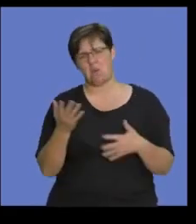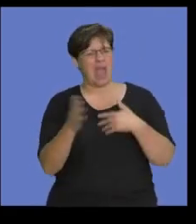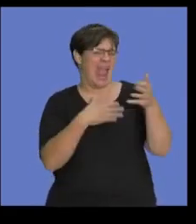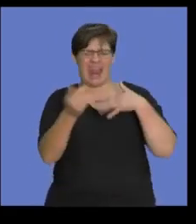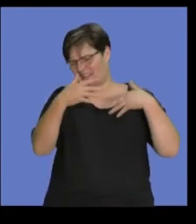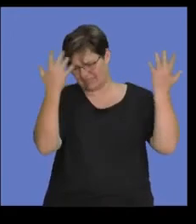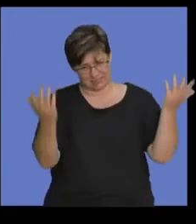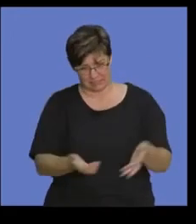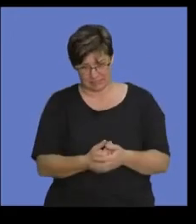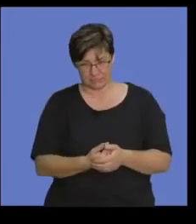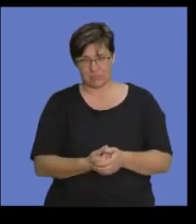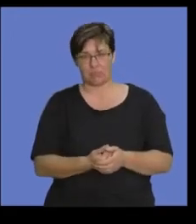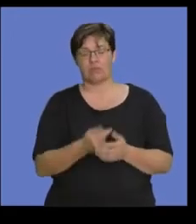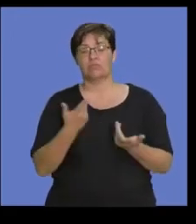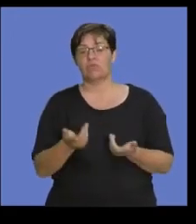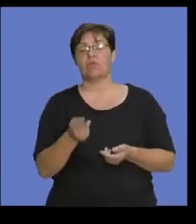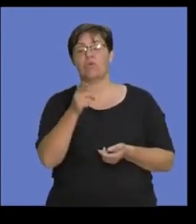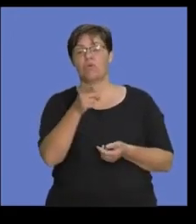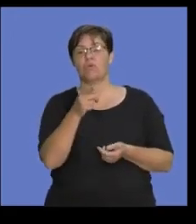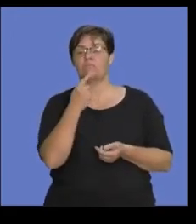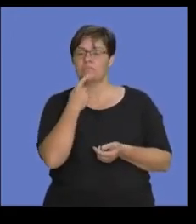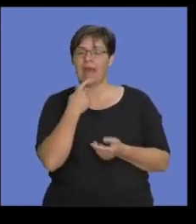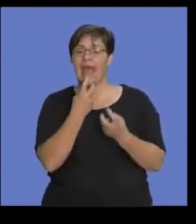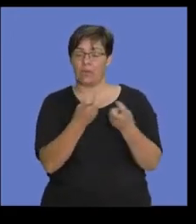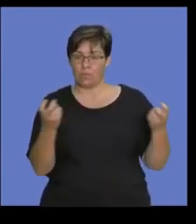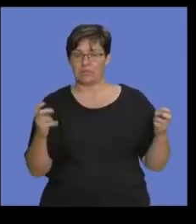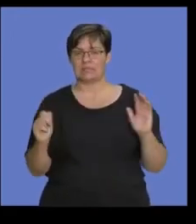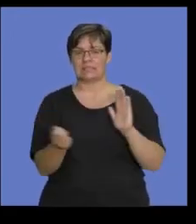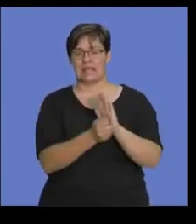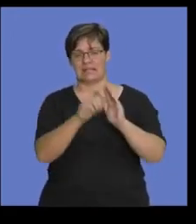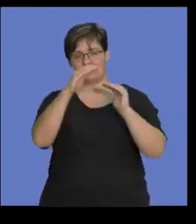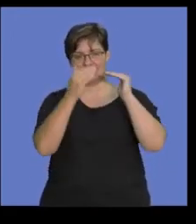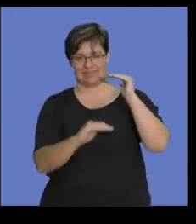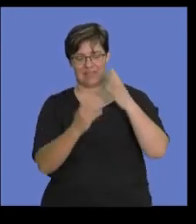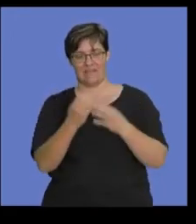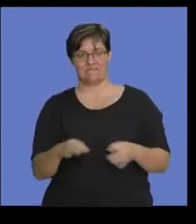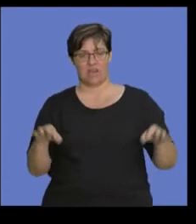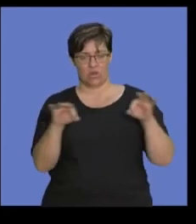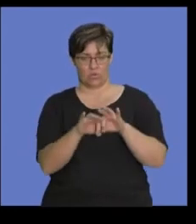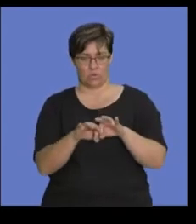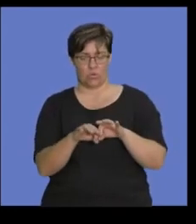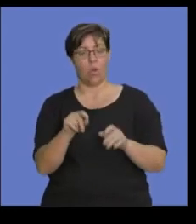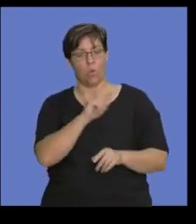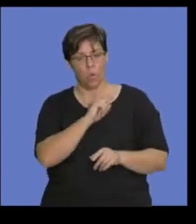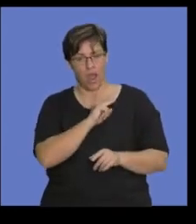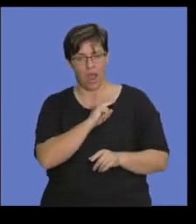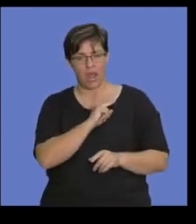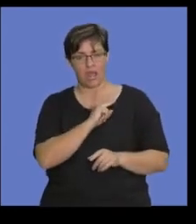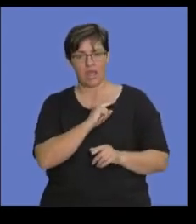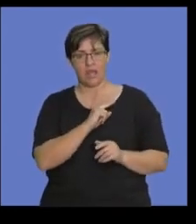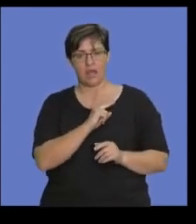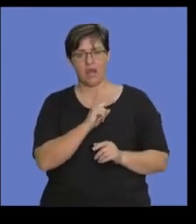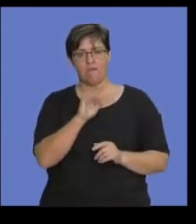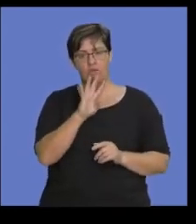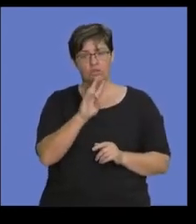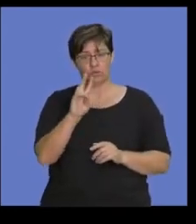computers or anything of that sort. But now he plans to sell the equipment at a depreciated value after using it